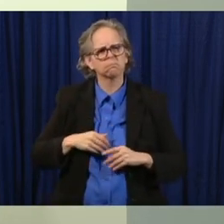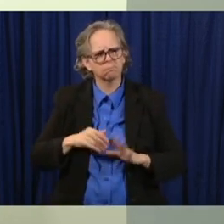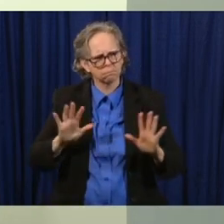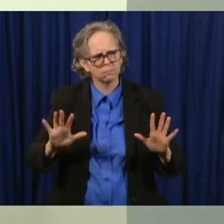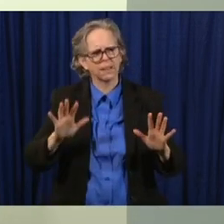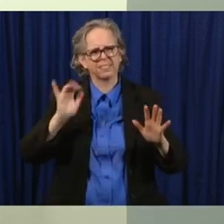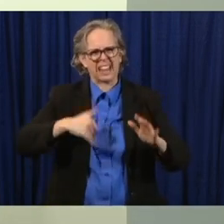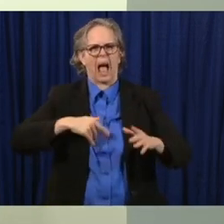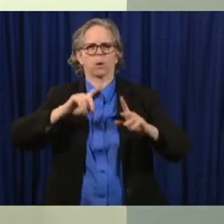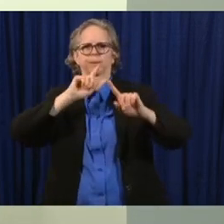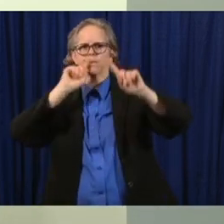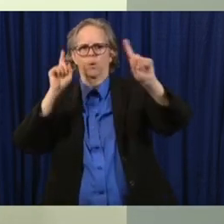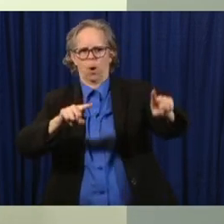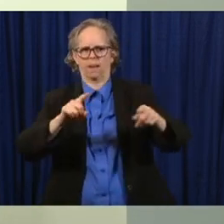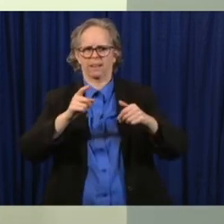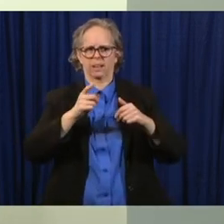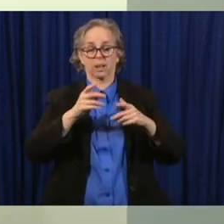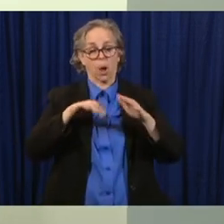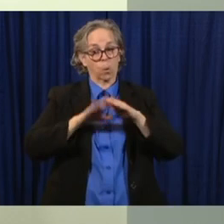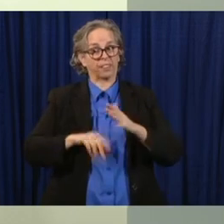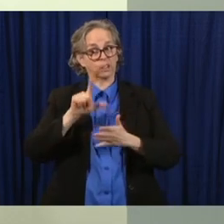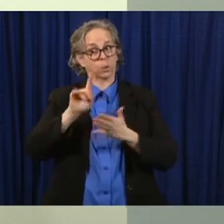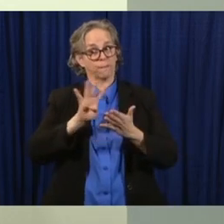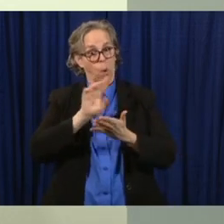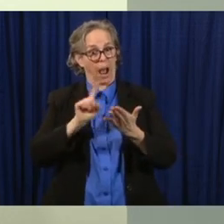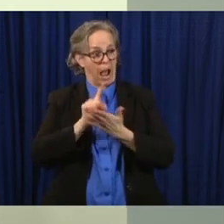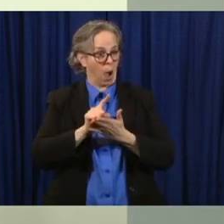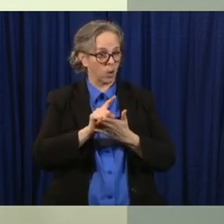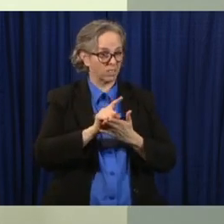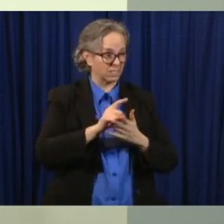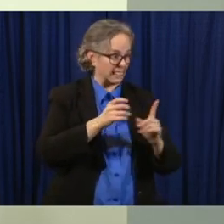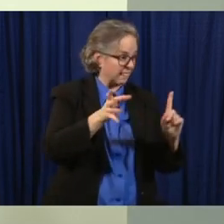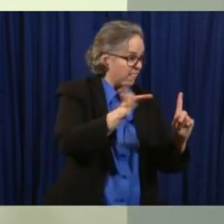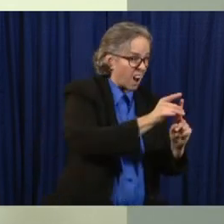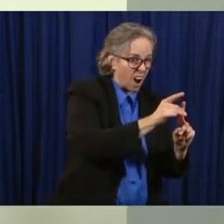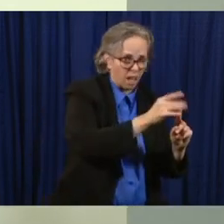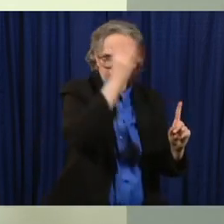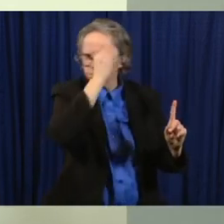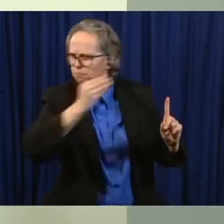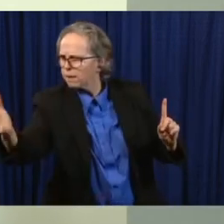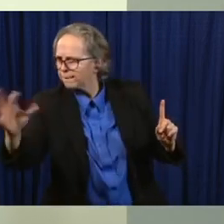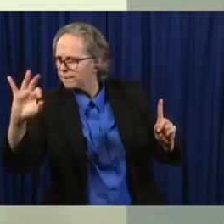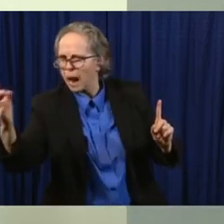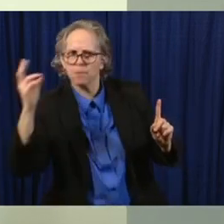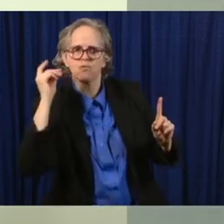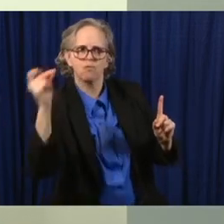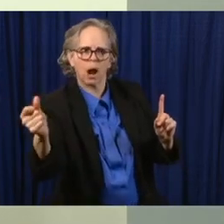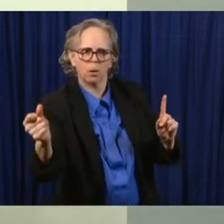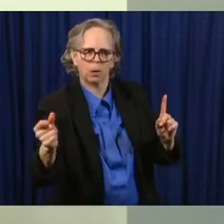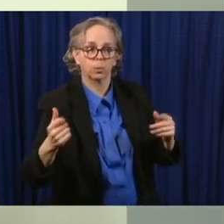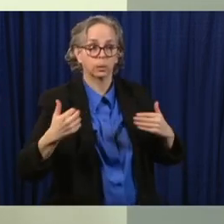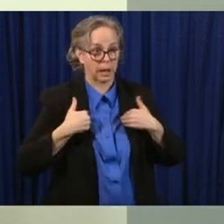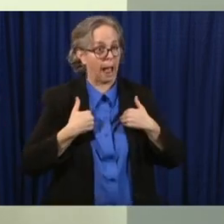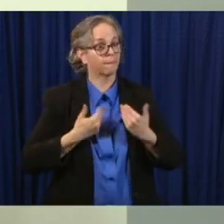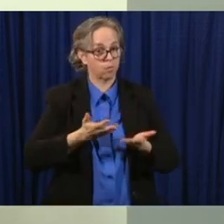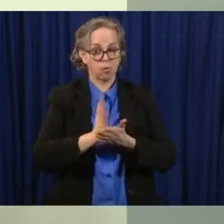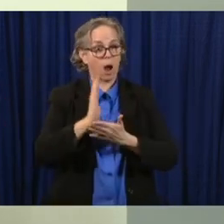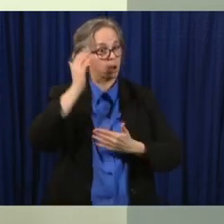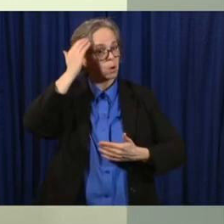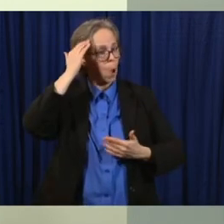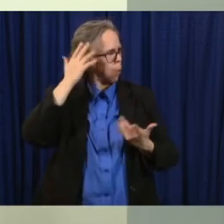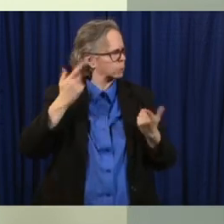place, because we do have the right to know what is happening with our loved ones. So I just wanted to add that